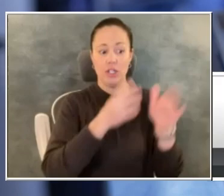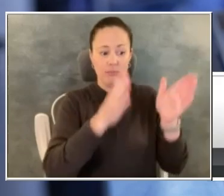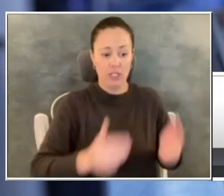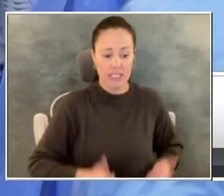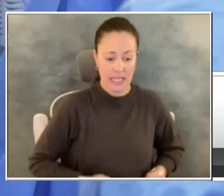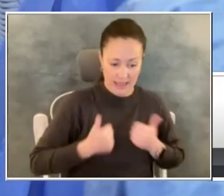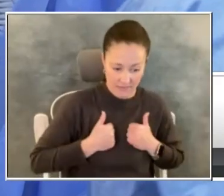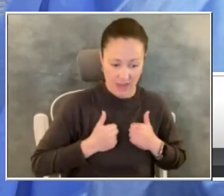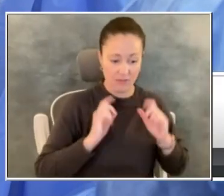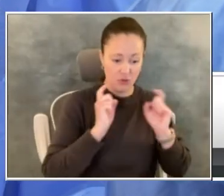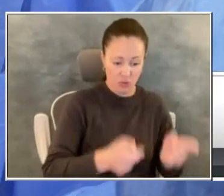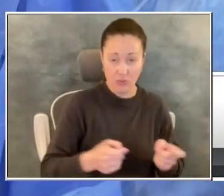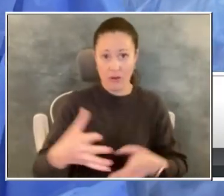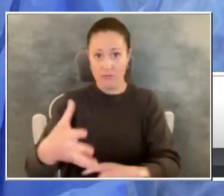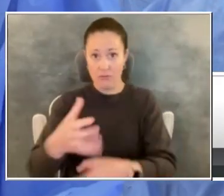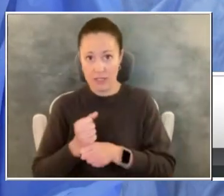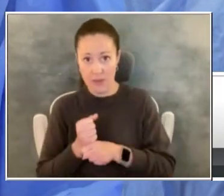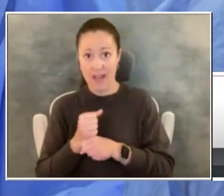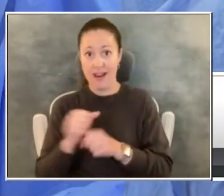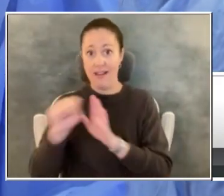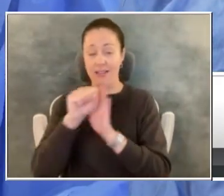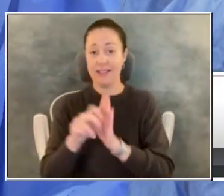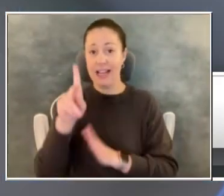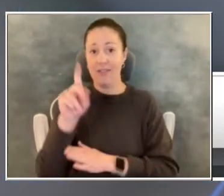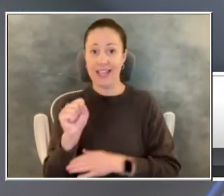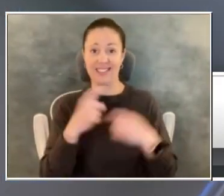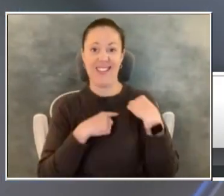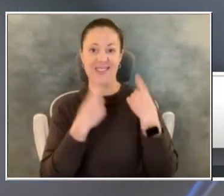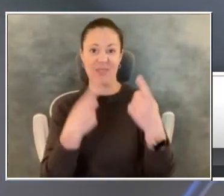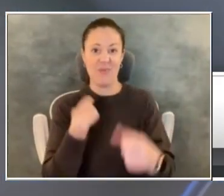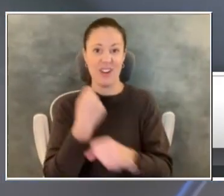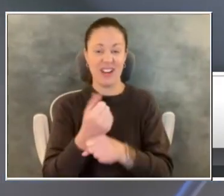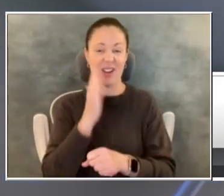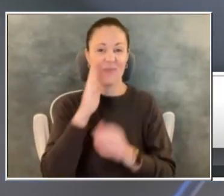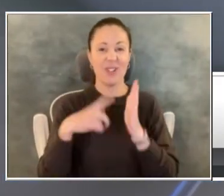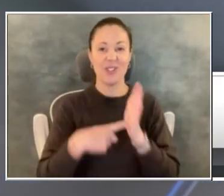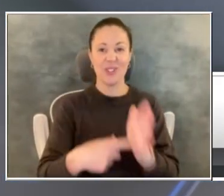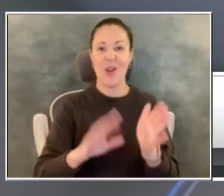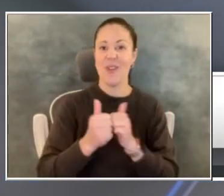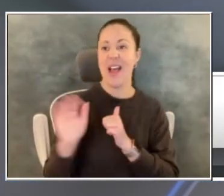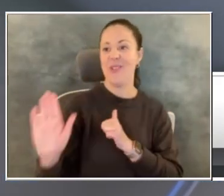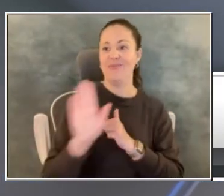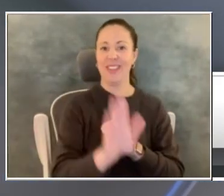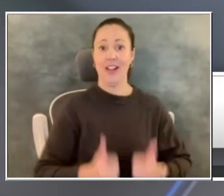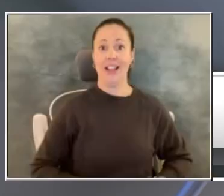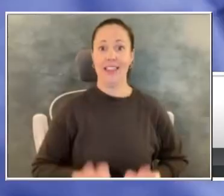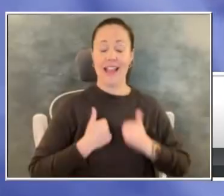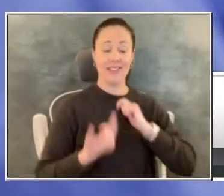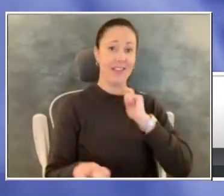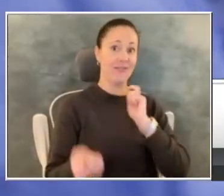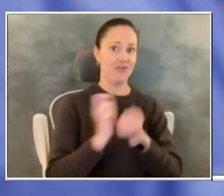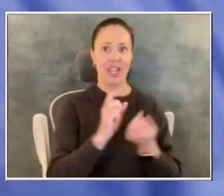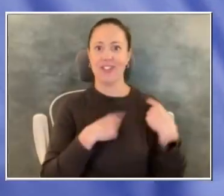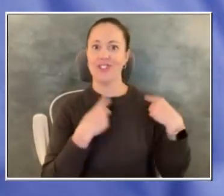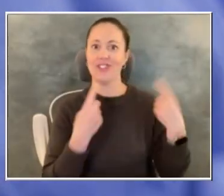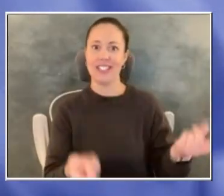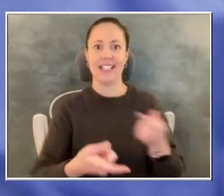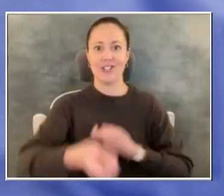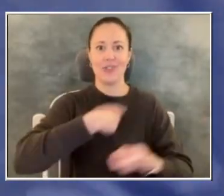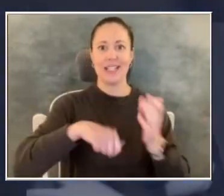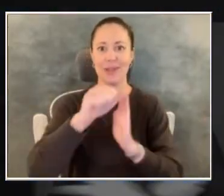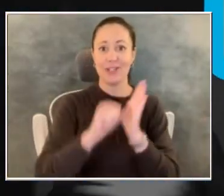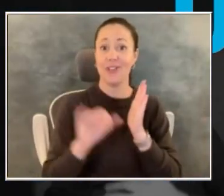Kansas. It's been 1 year. We'll show you how both of their lives have changed since the transplant surgery. That's Monday morning.